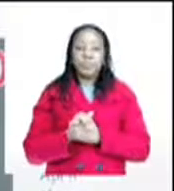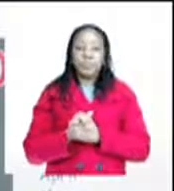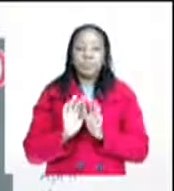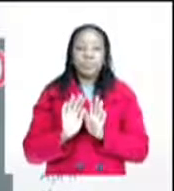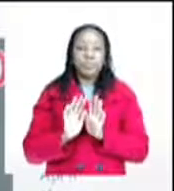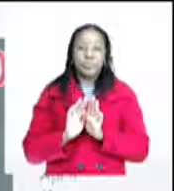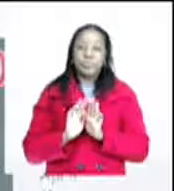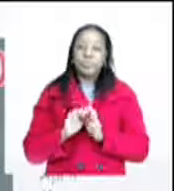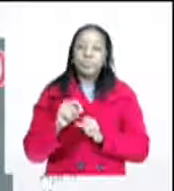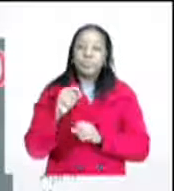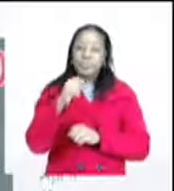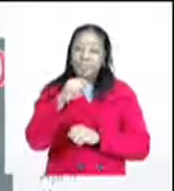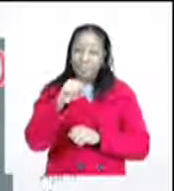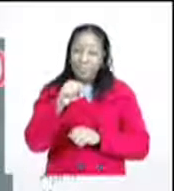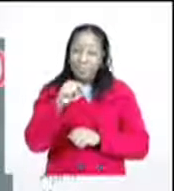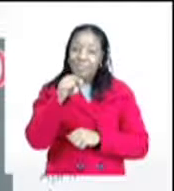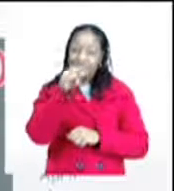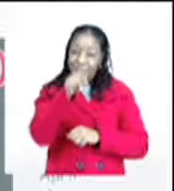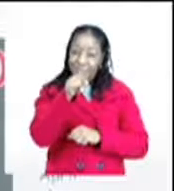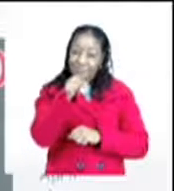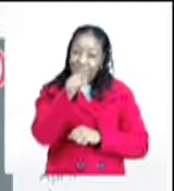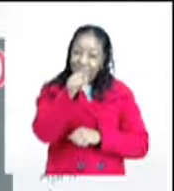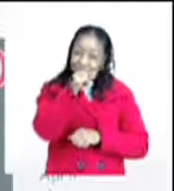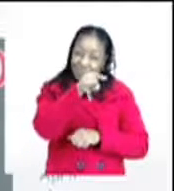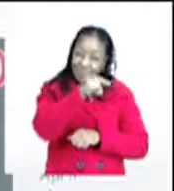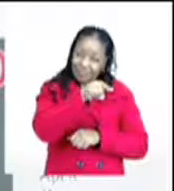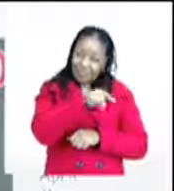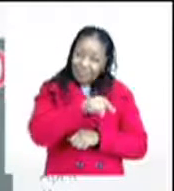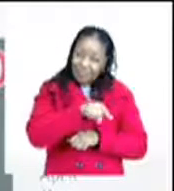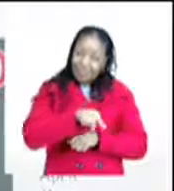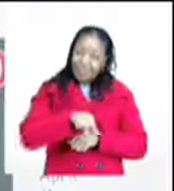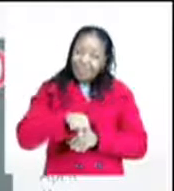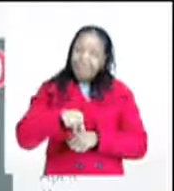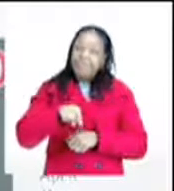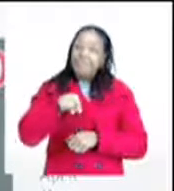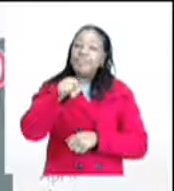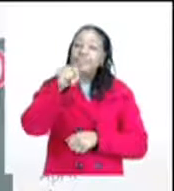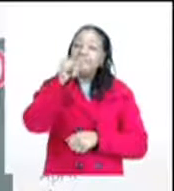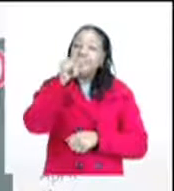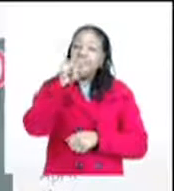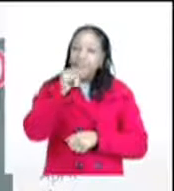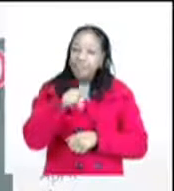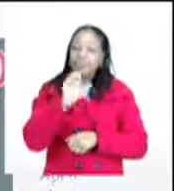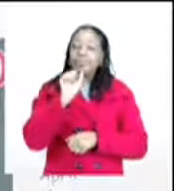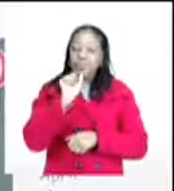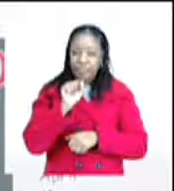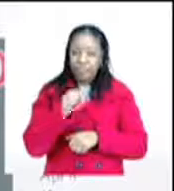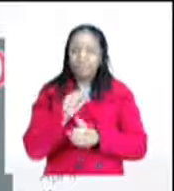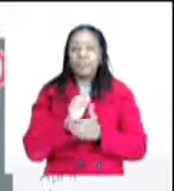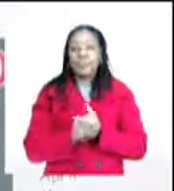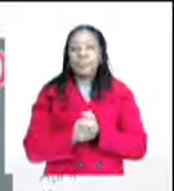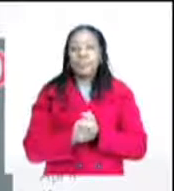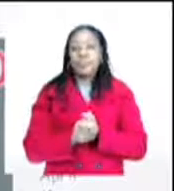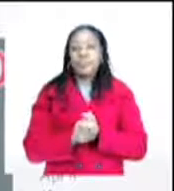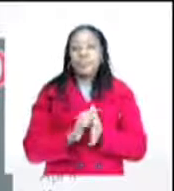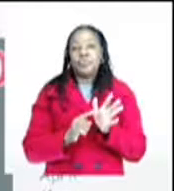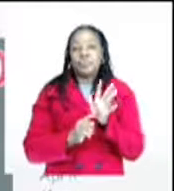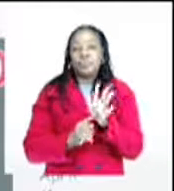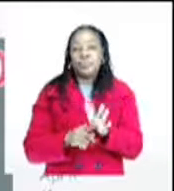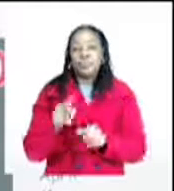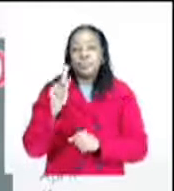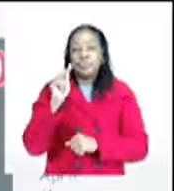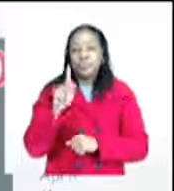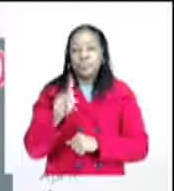your pencil. Let me try to demonstrate once more. We will start where the